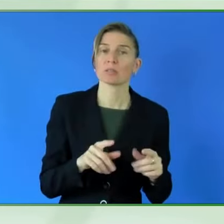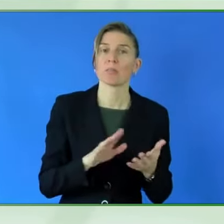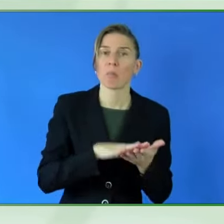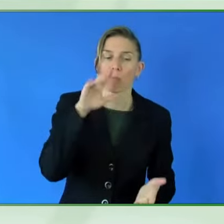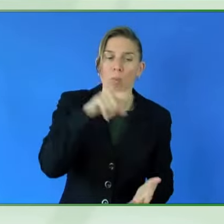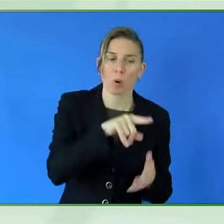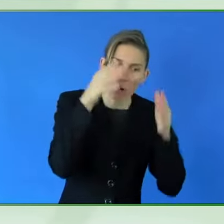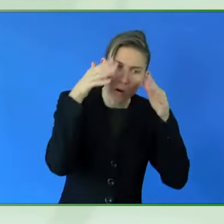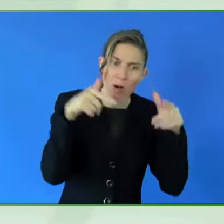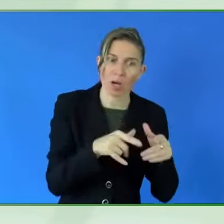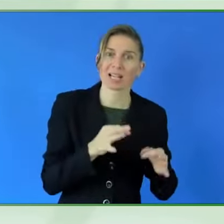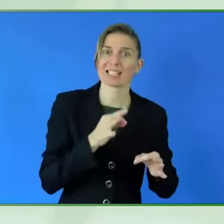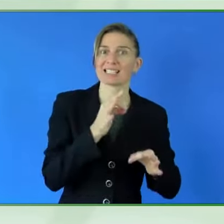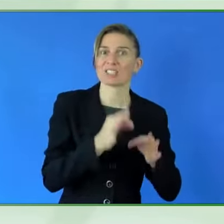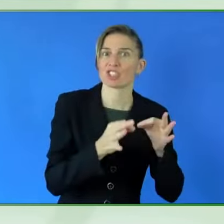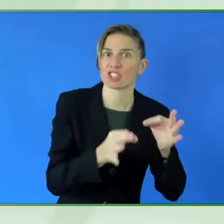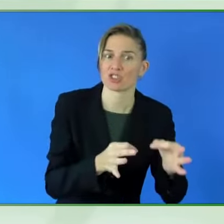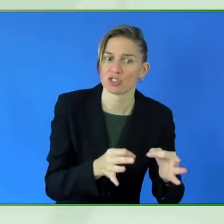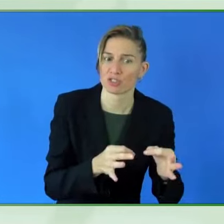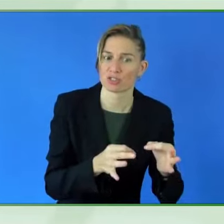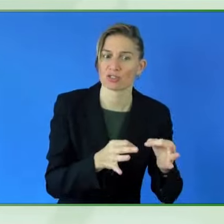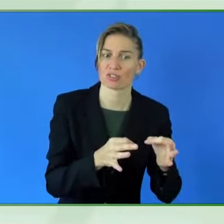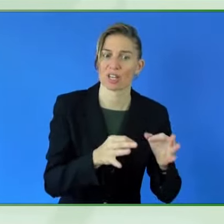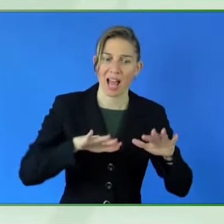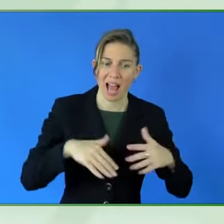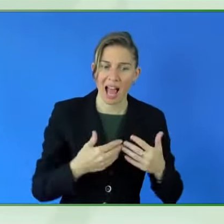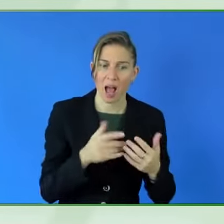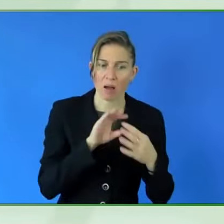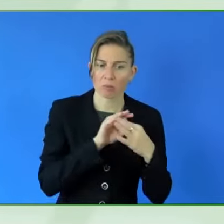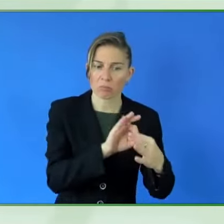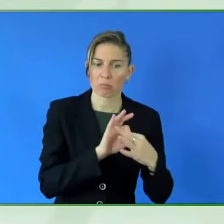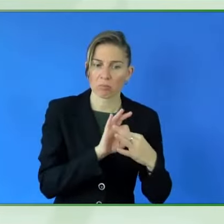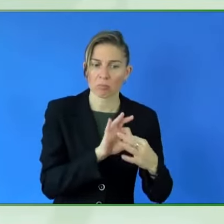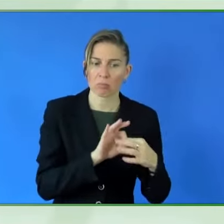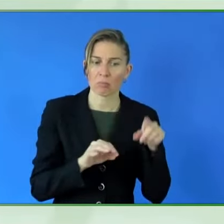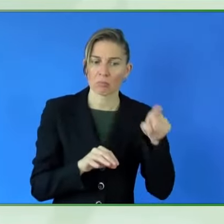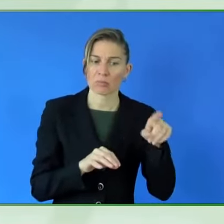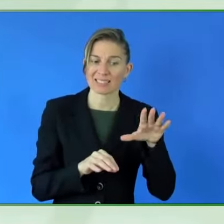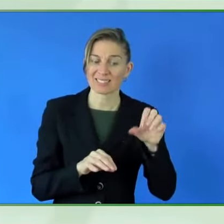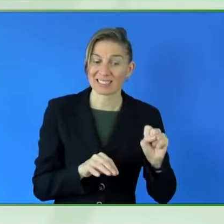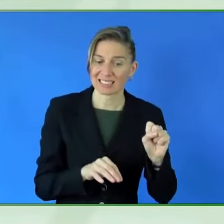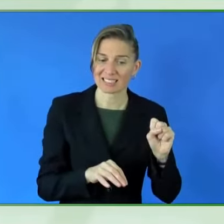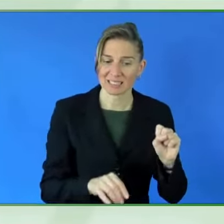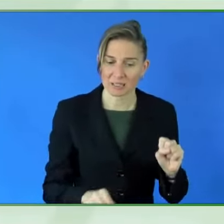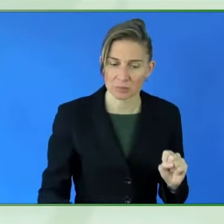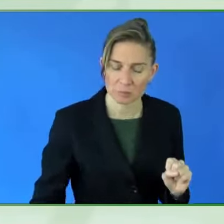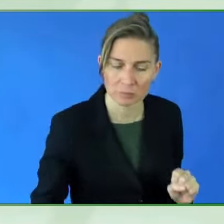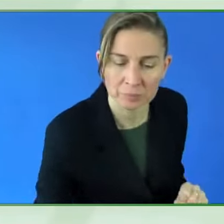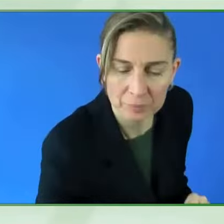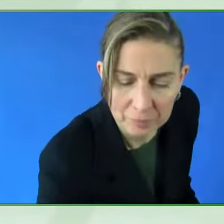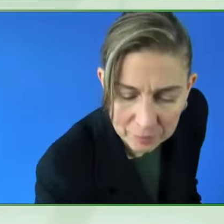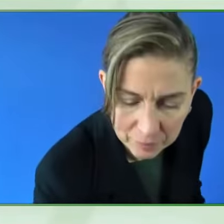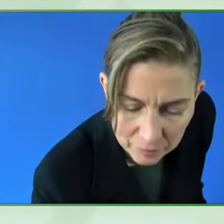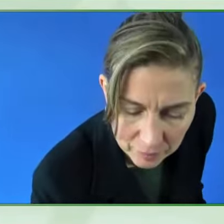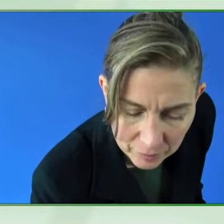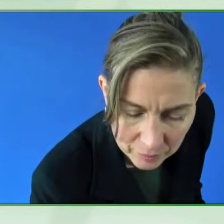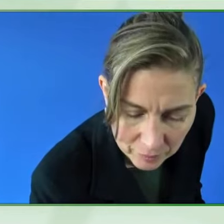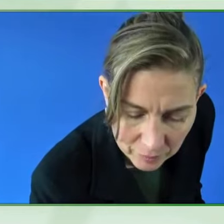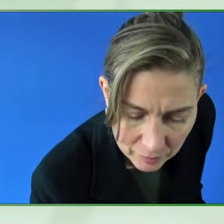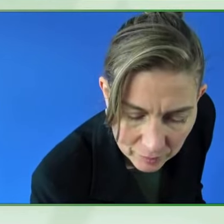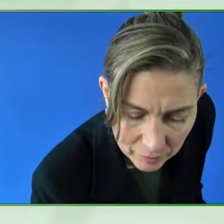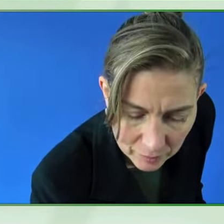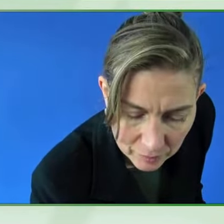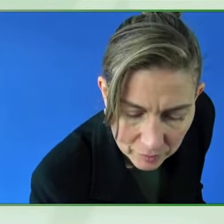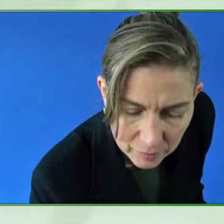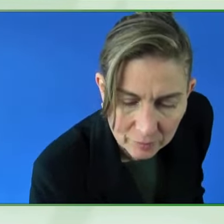civil society. They mainstreamed the project on their speeches, so in that way, it had more impact to